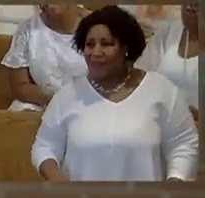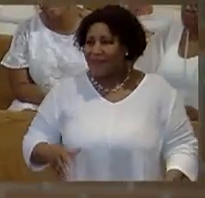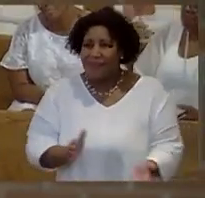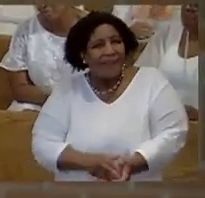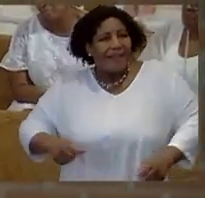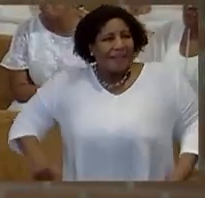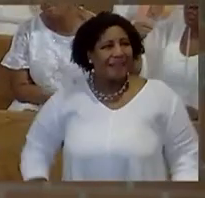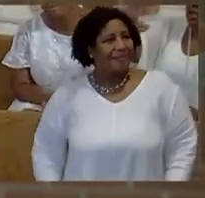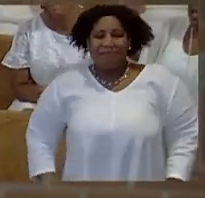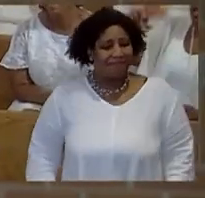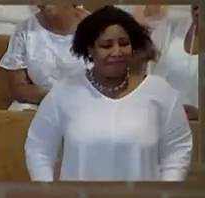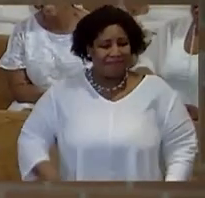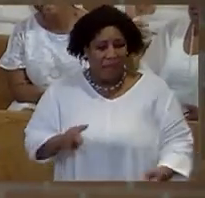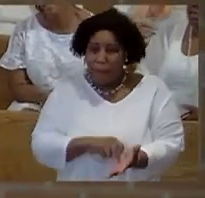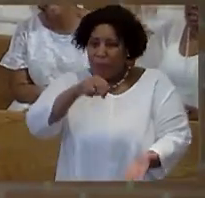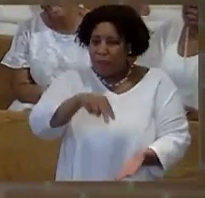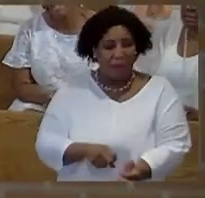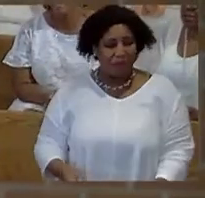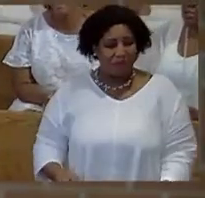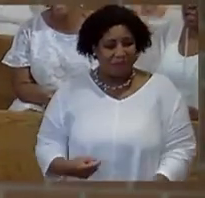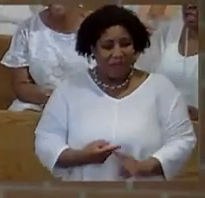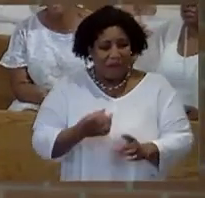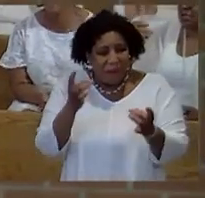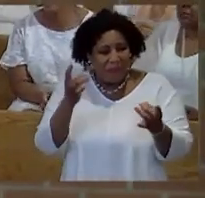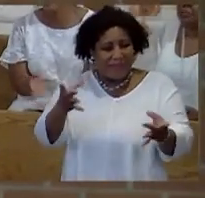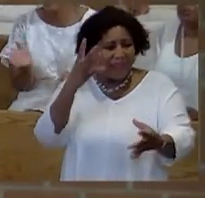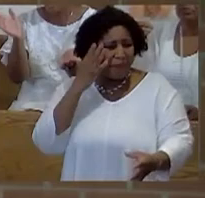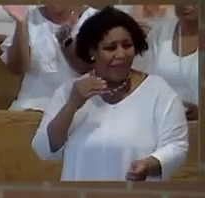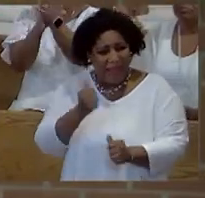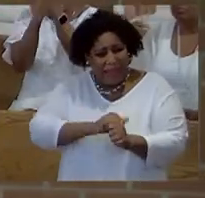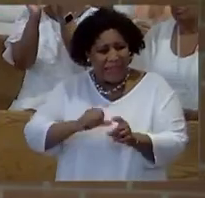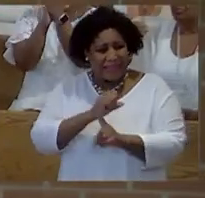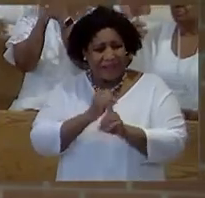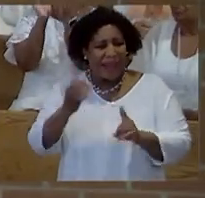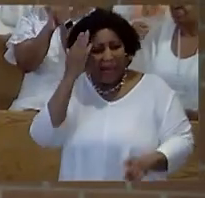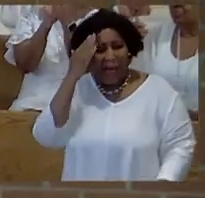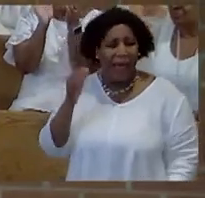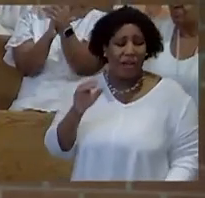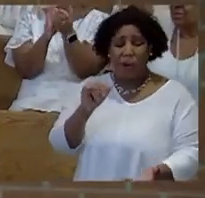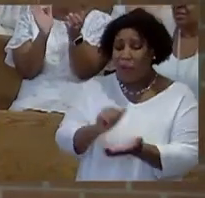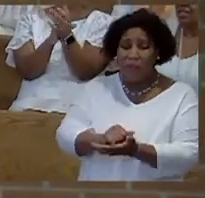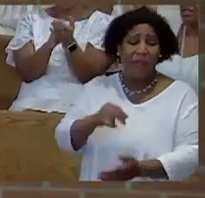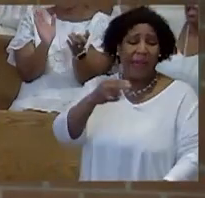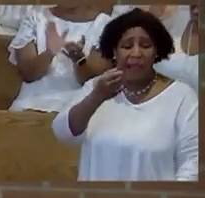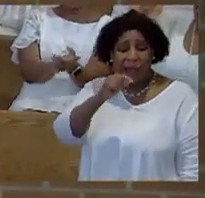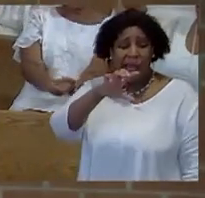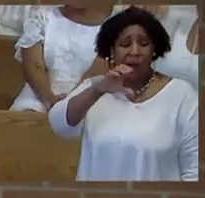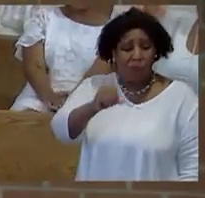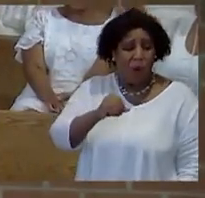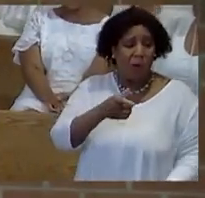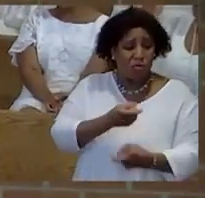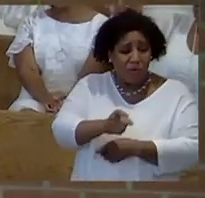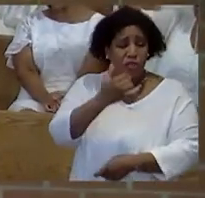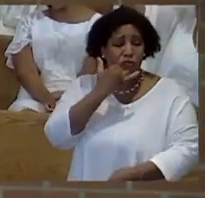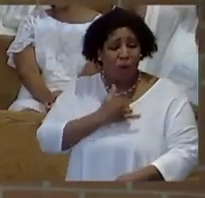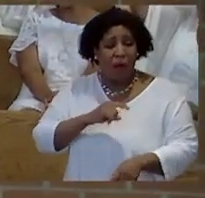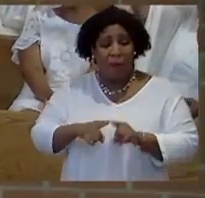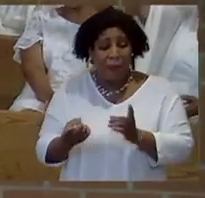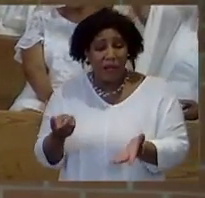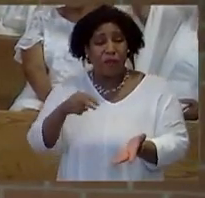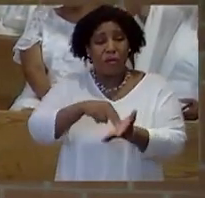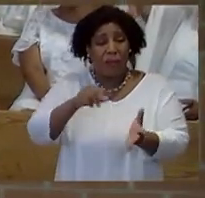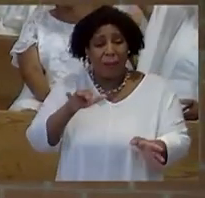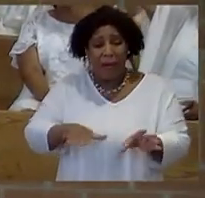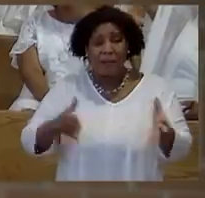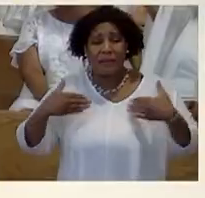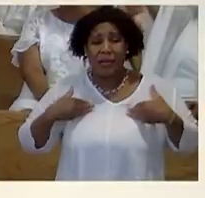can bounce back from any situation. I know that Negro and be treated you wrong, but baby, you can bounce back.